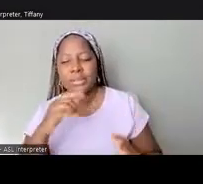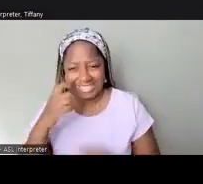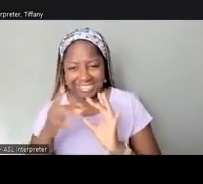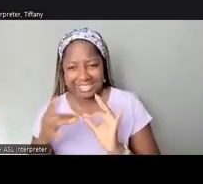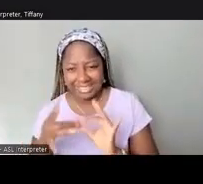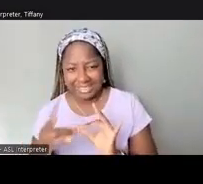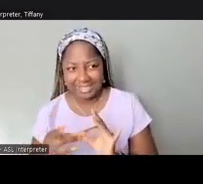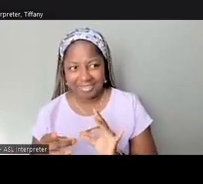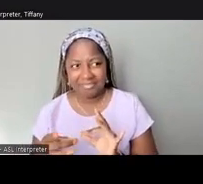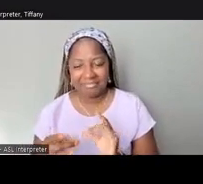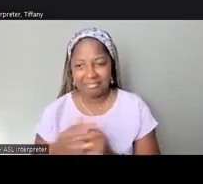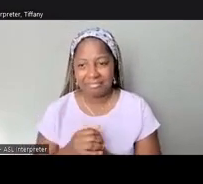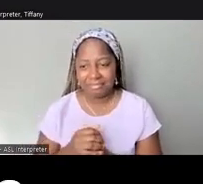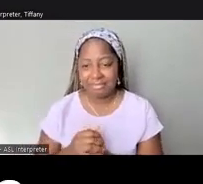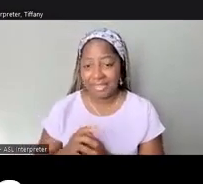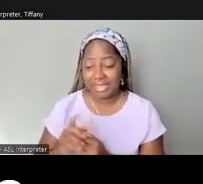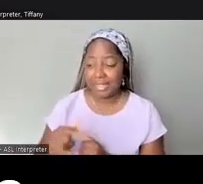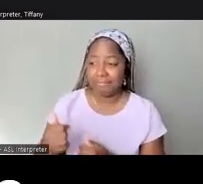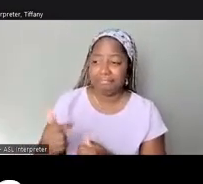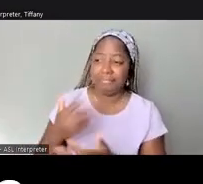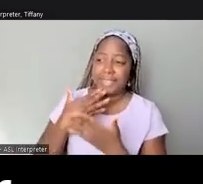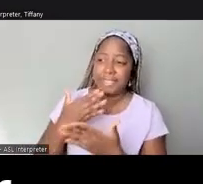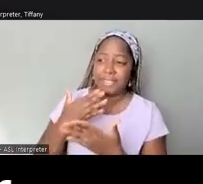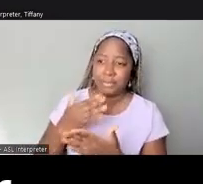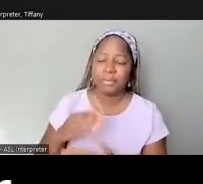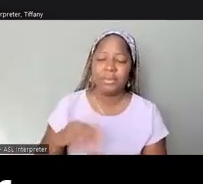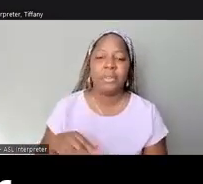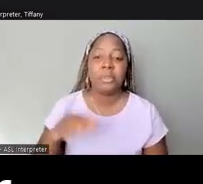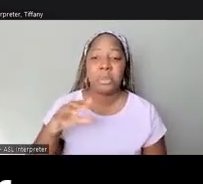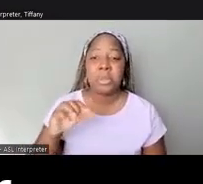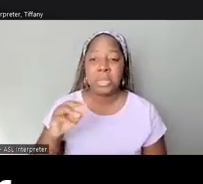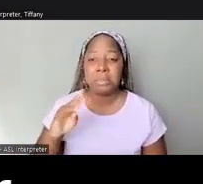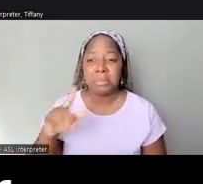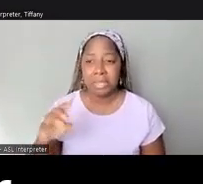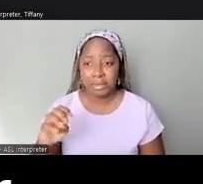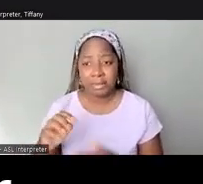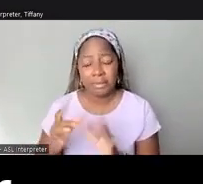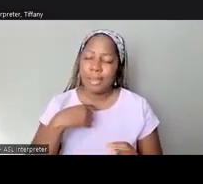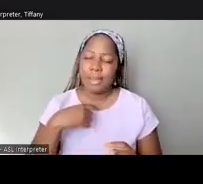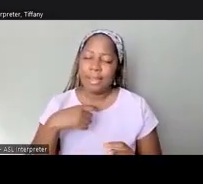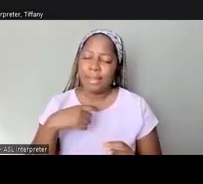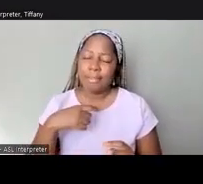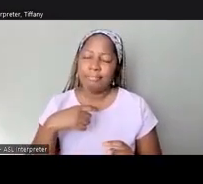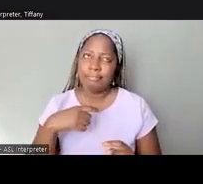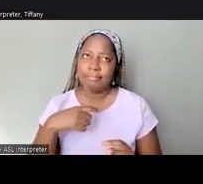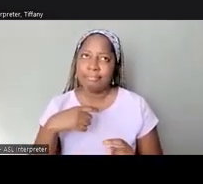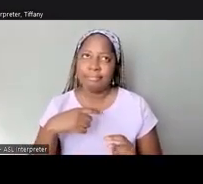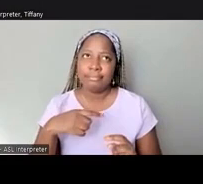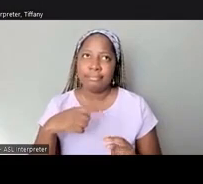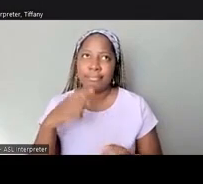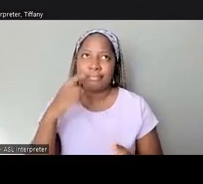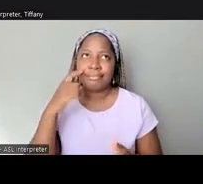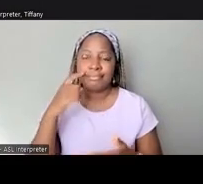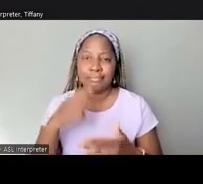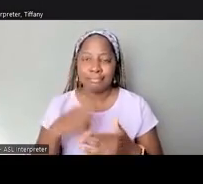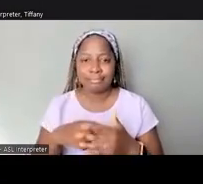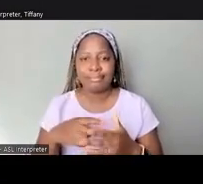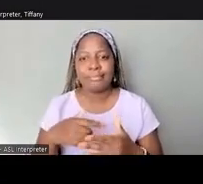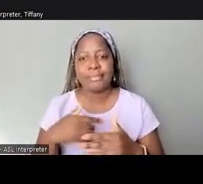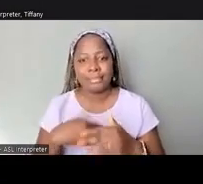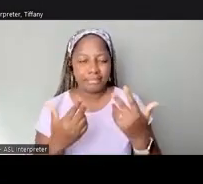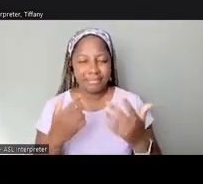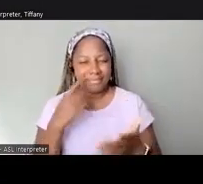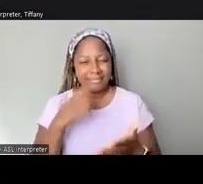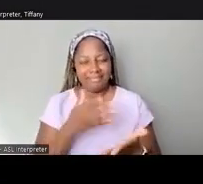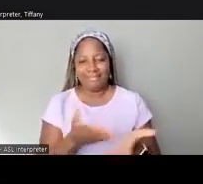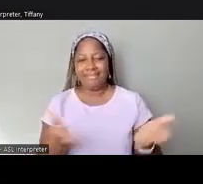Vered, okay. Certainly, we have all walked into the waiting room where everyone looks either low income Black person